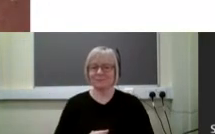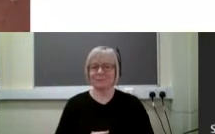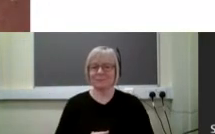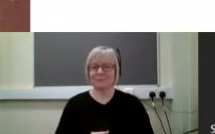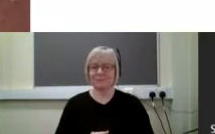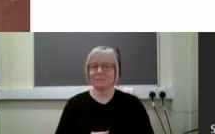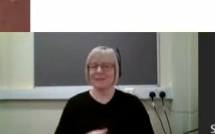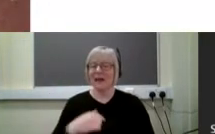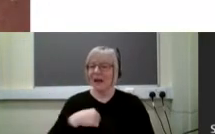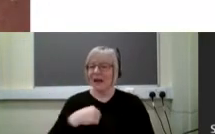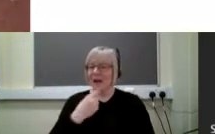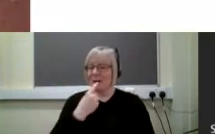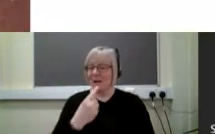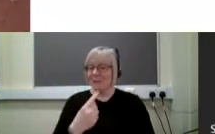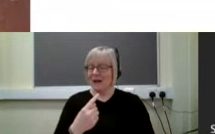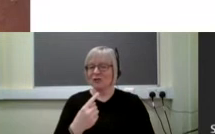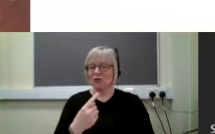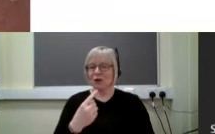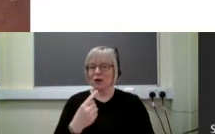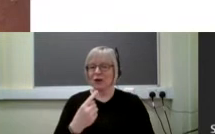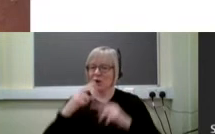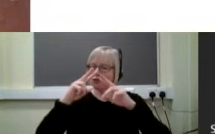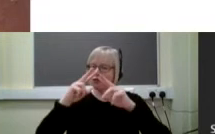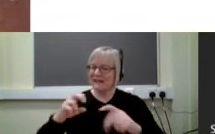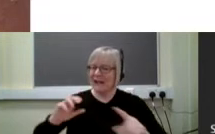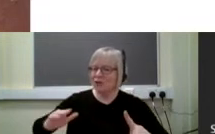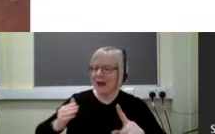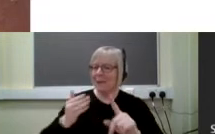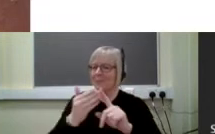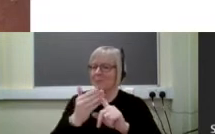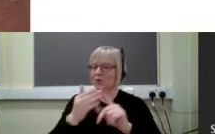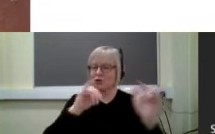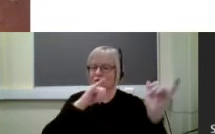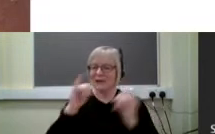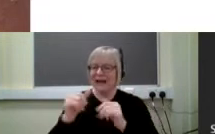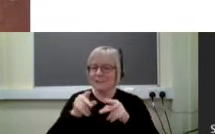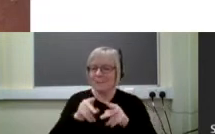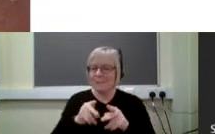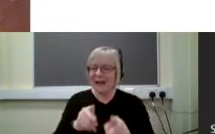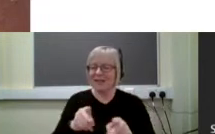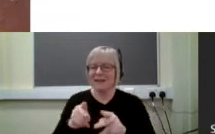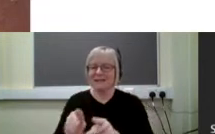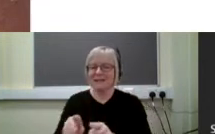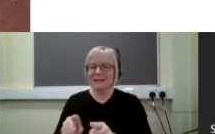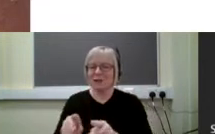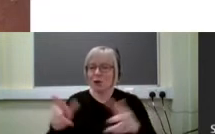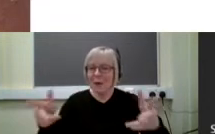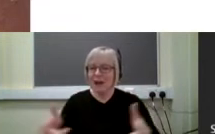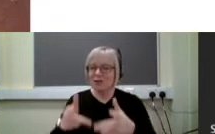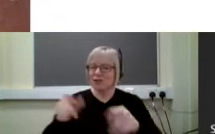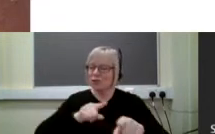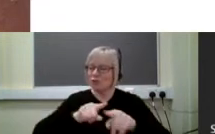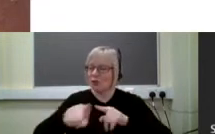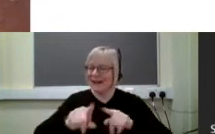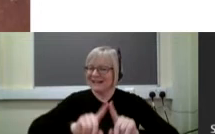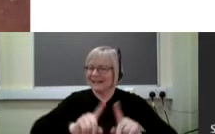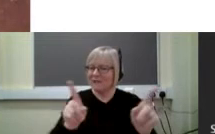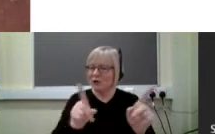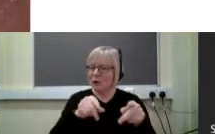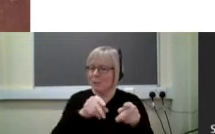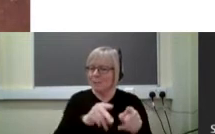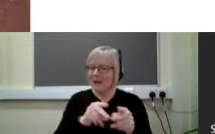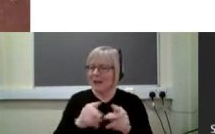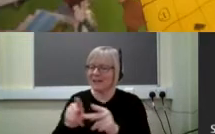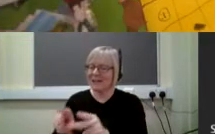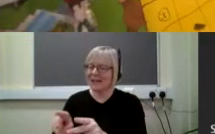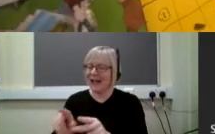As mentioned, one of our research objectives was to test out the methods. So researchers were encouraged to try different tools and leave them if they